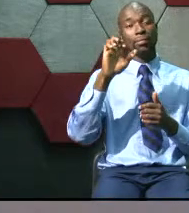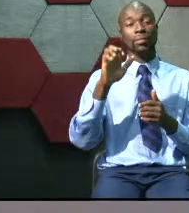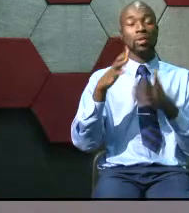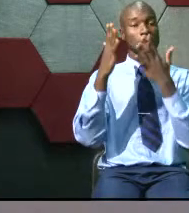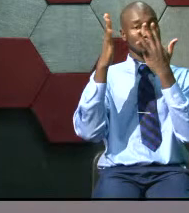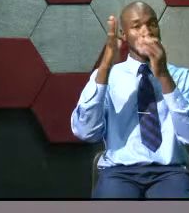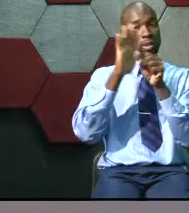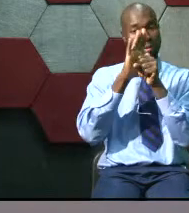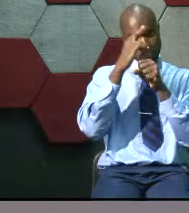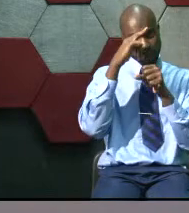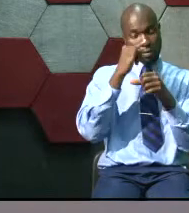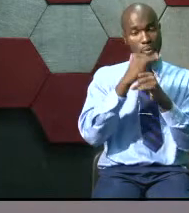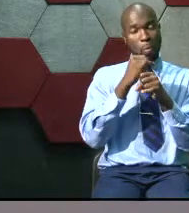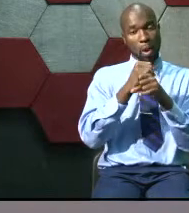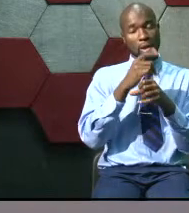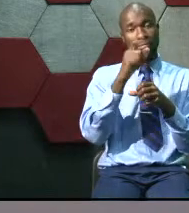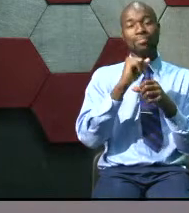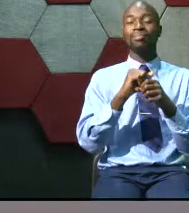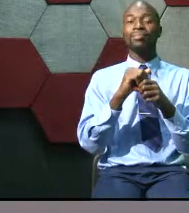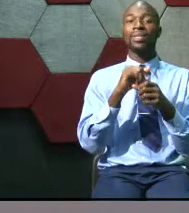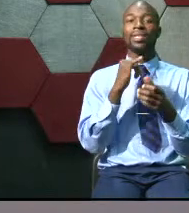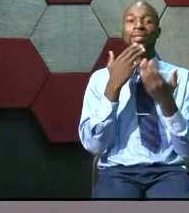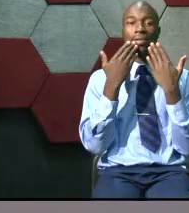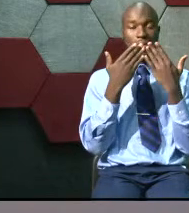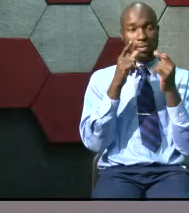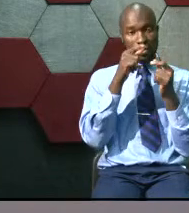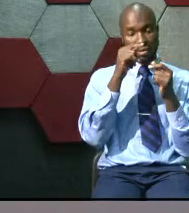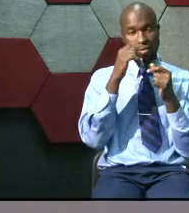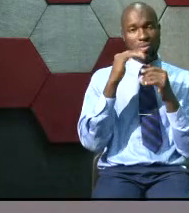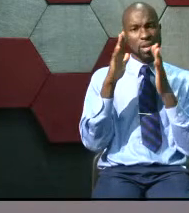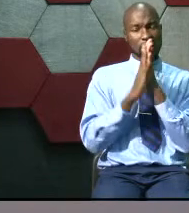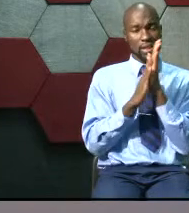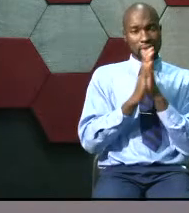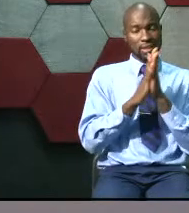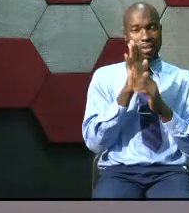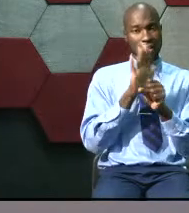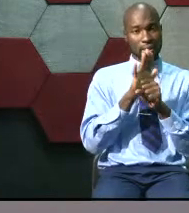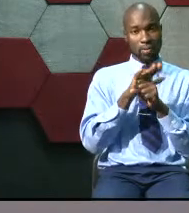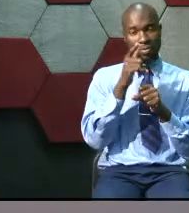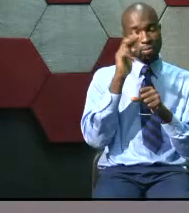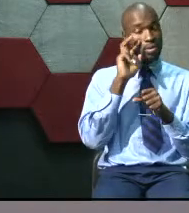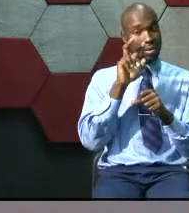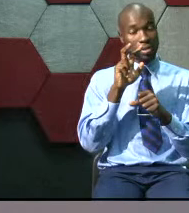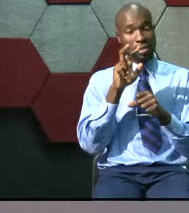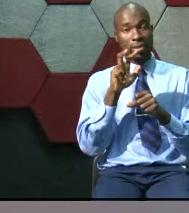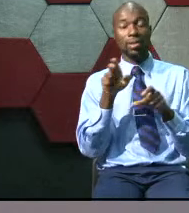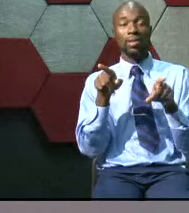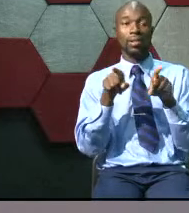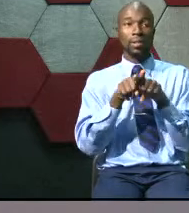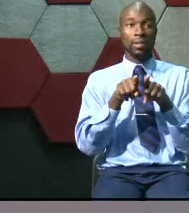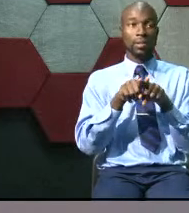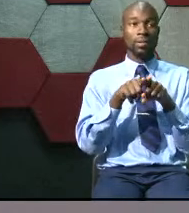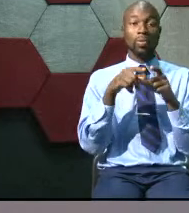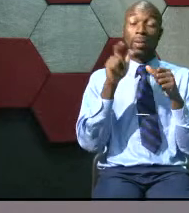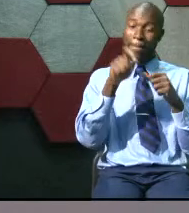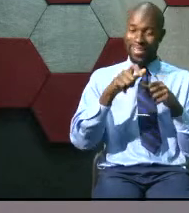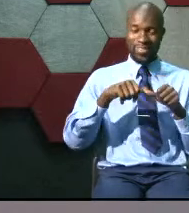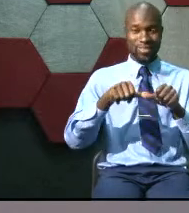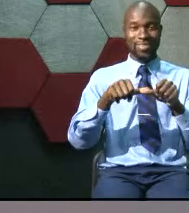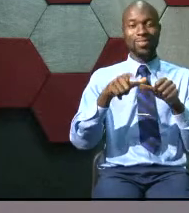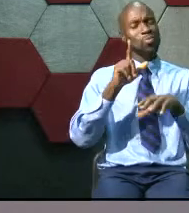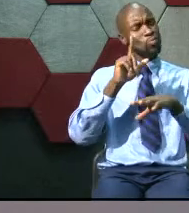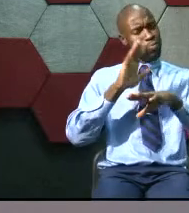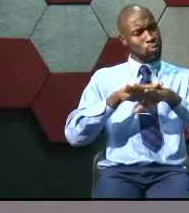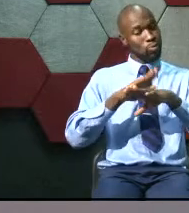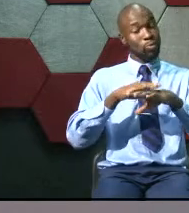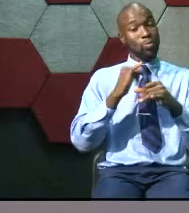great work, and we applaud you. Vanessa is so excited. She was over the moon when she saw your name. We want to move on. Great stuff, guys, and